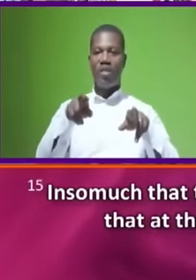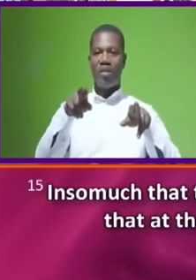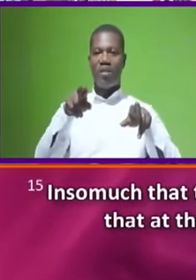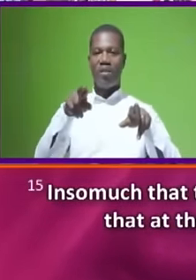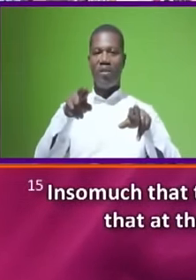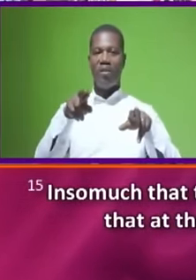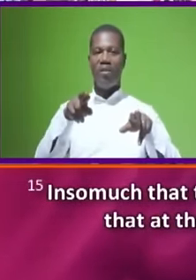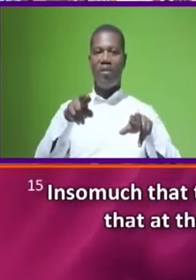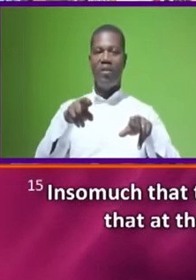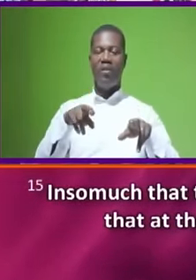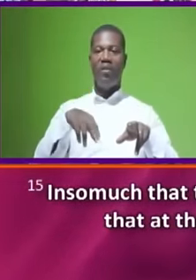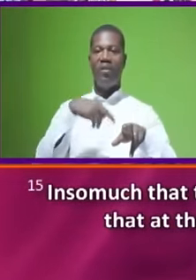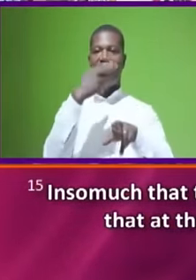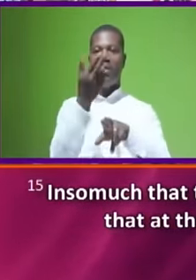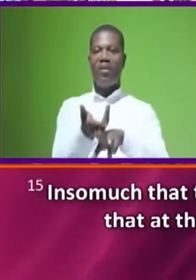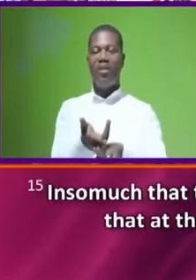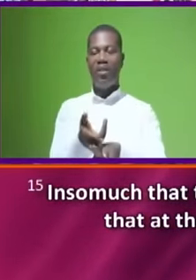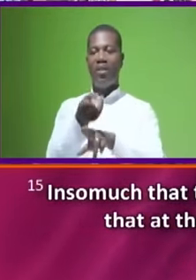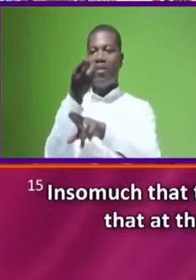Into the streets.